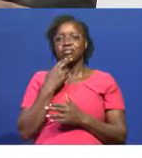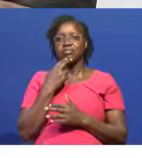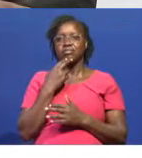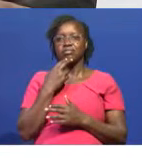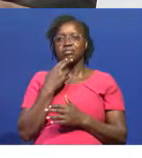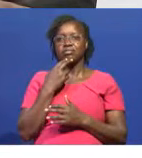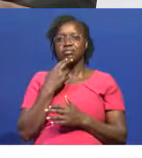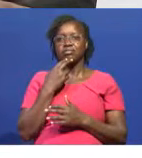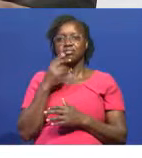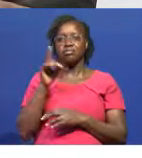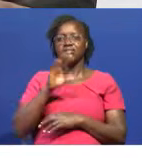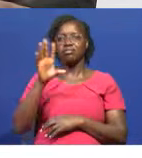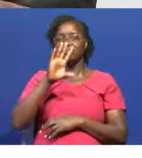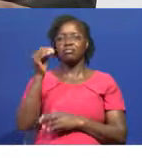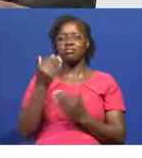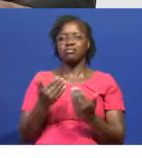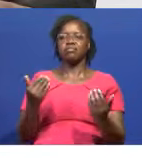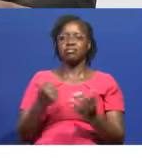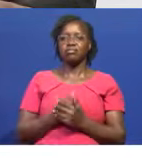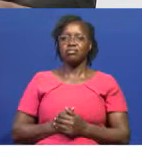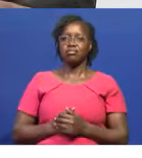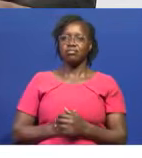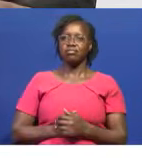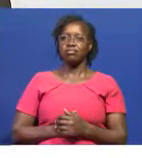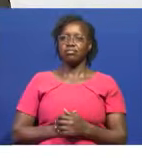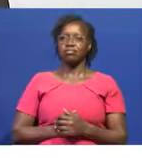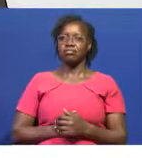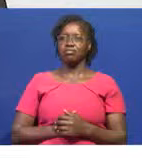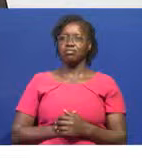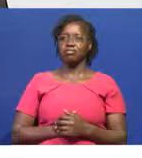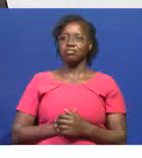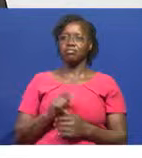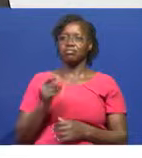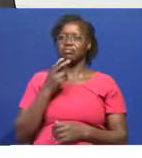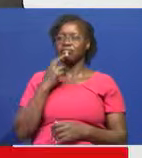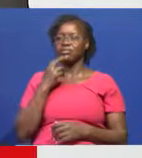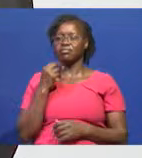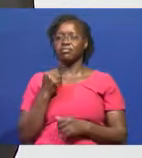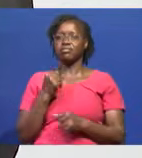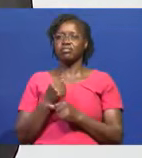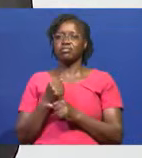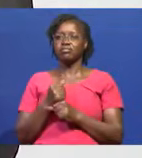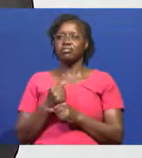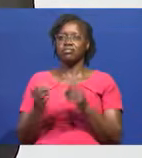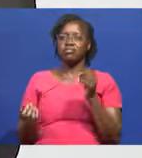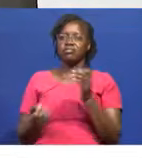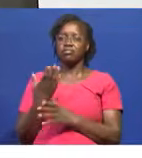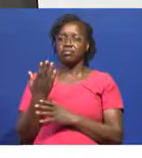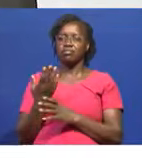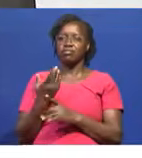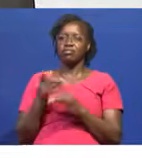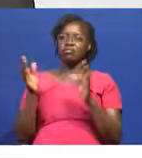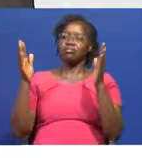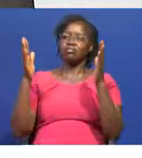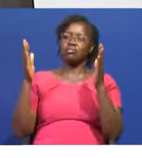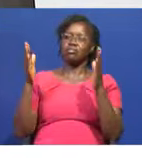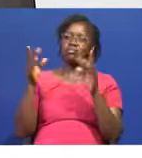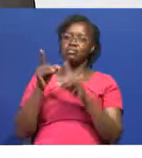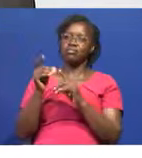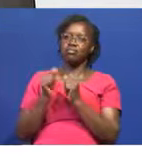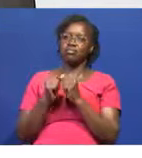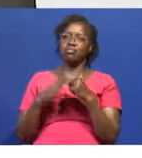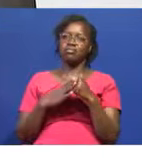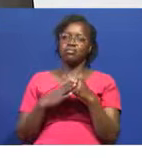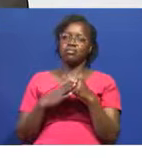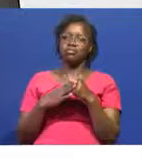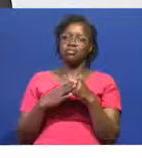far as the Day of the African Child is concerned. This Tuesday we are doing launching, but the celebration is coming on